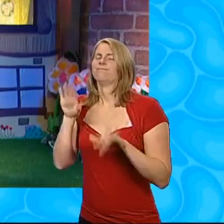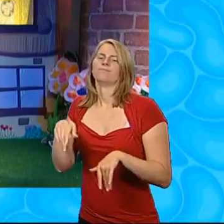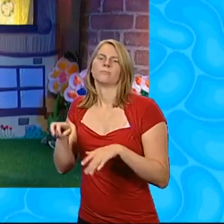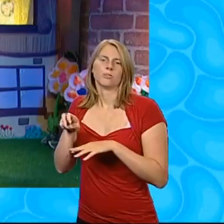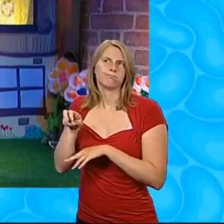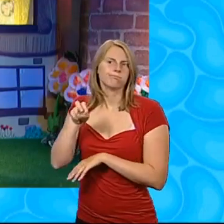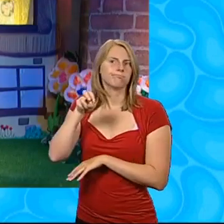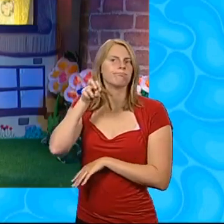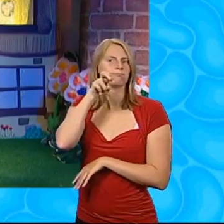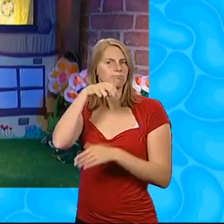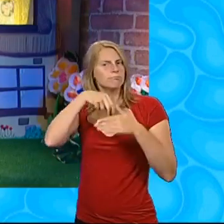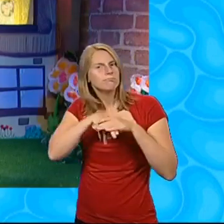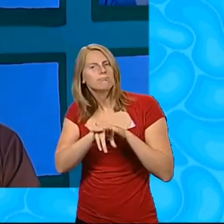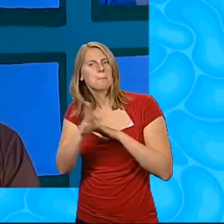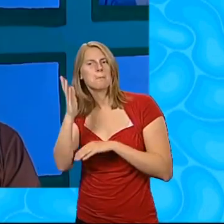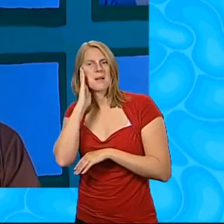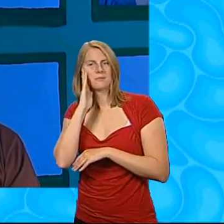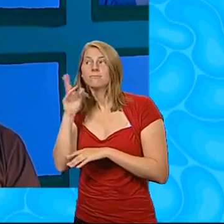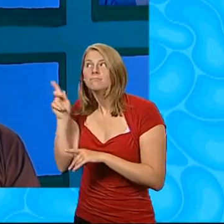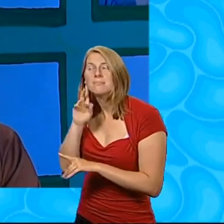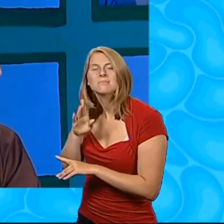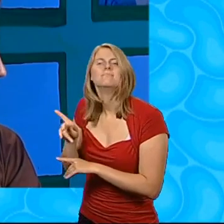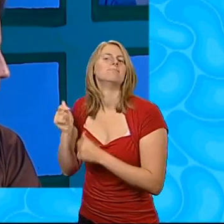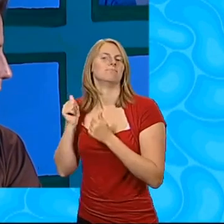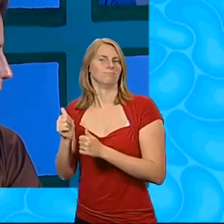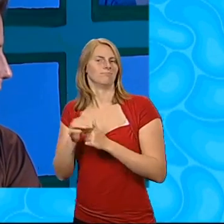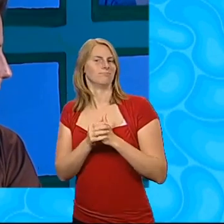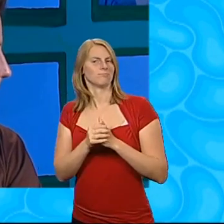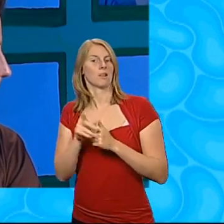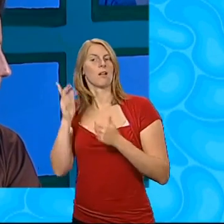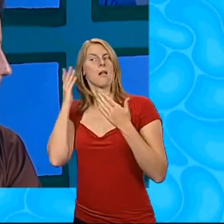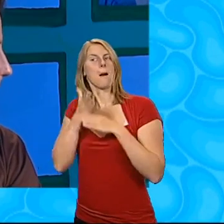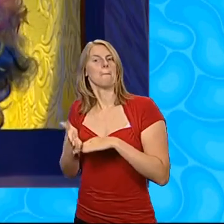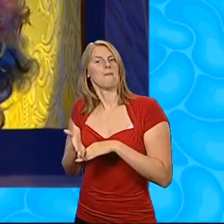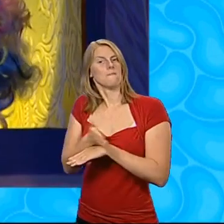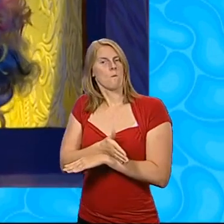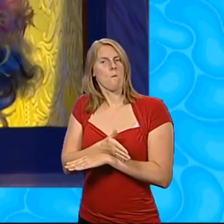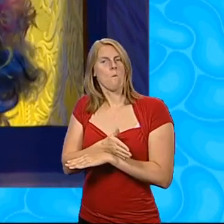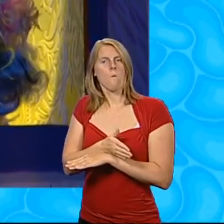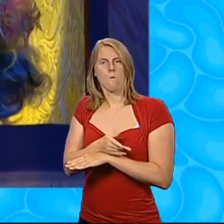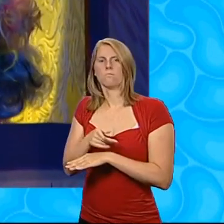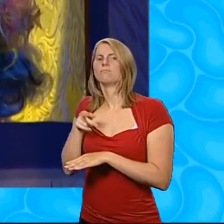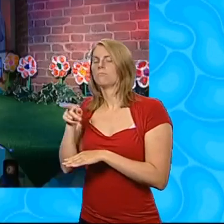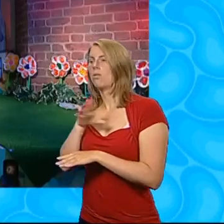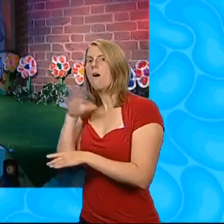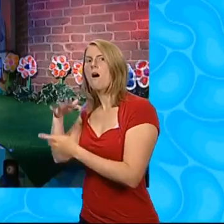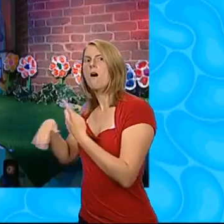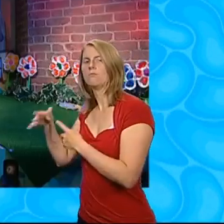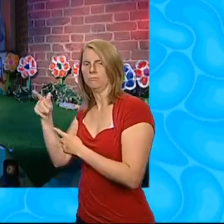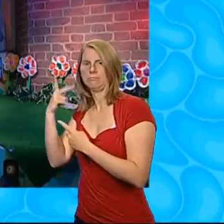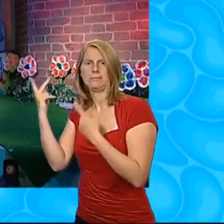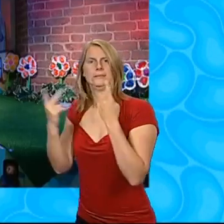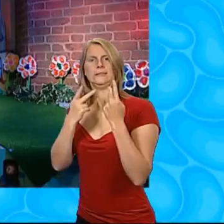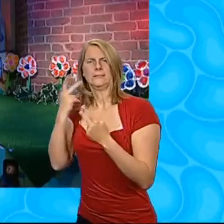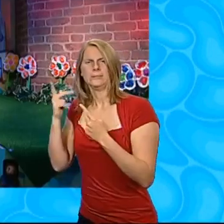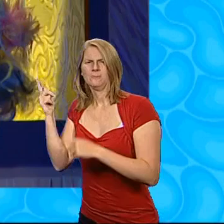Dib-Dab? Yes. Okay. And just like the night before, there was singing again from the garden. That night, she thought, well,